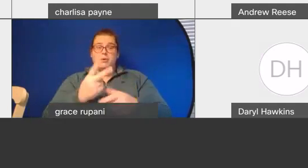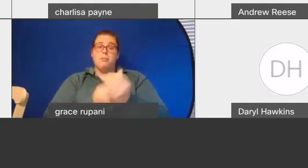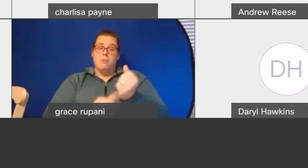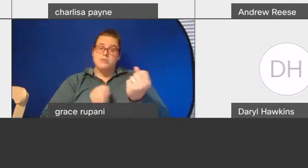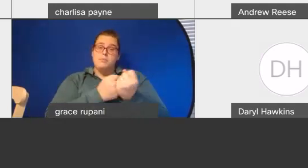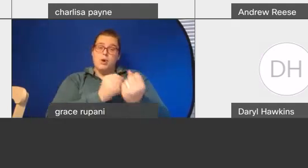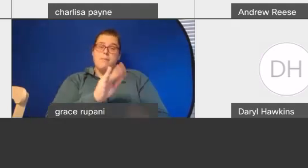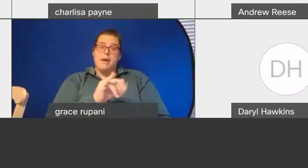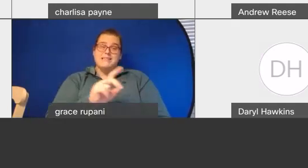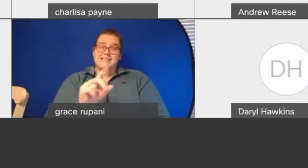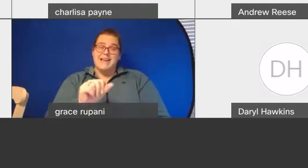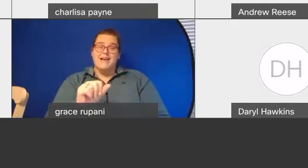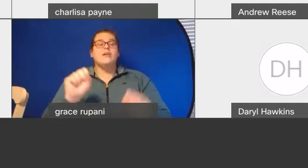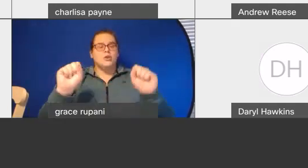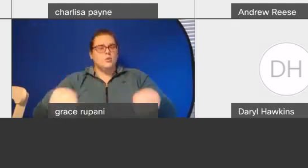DDA.